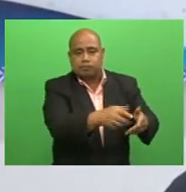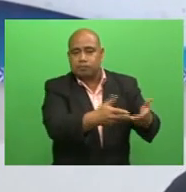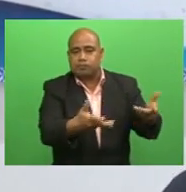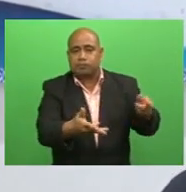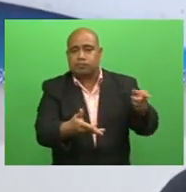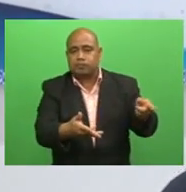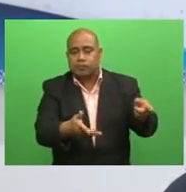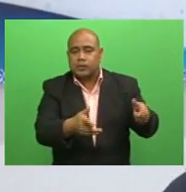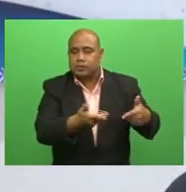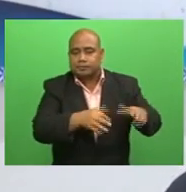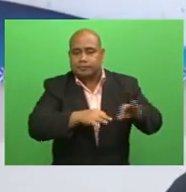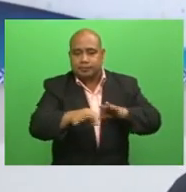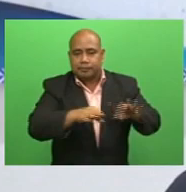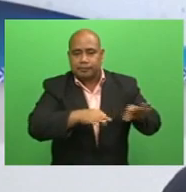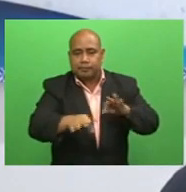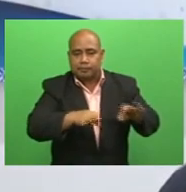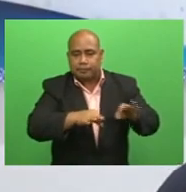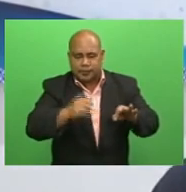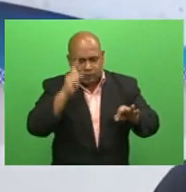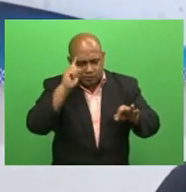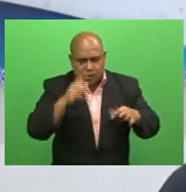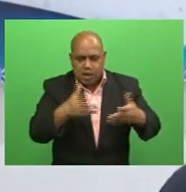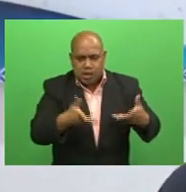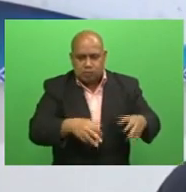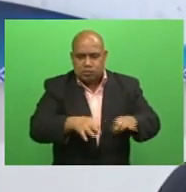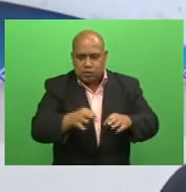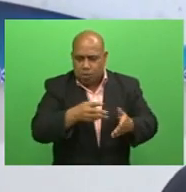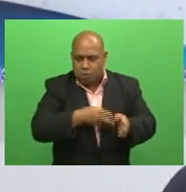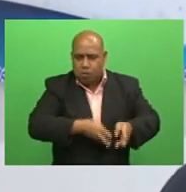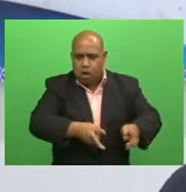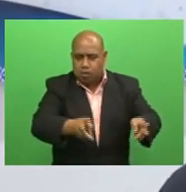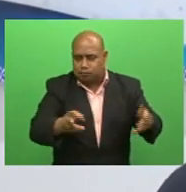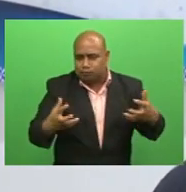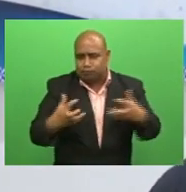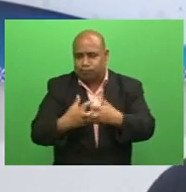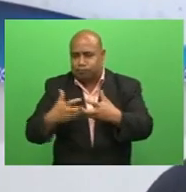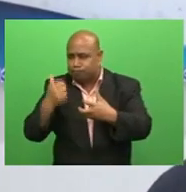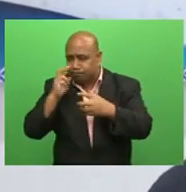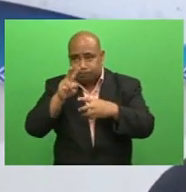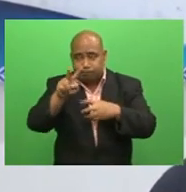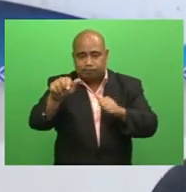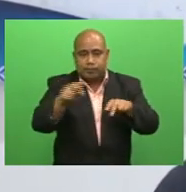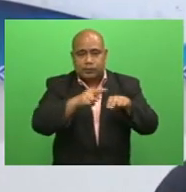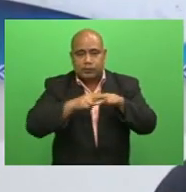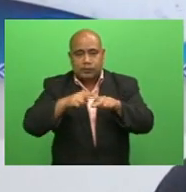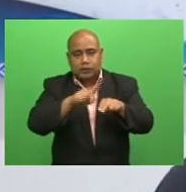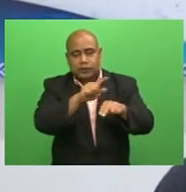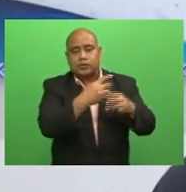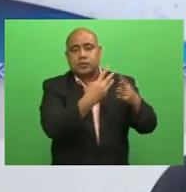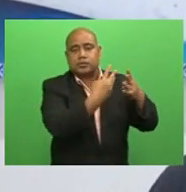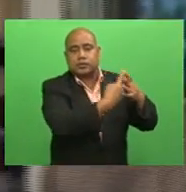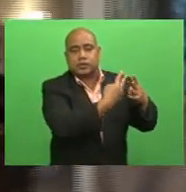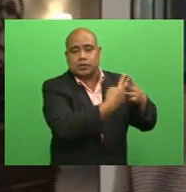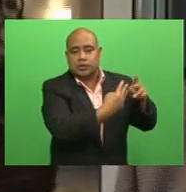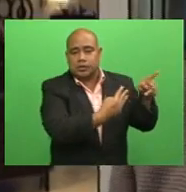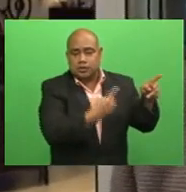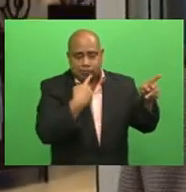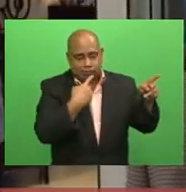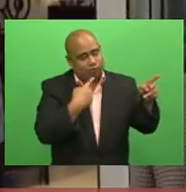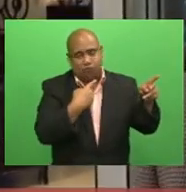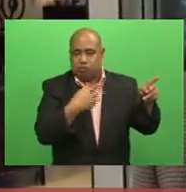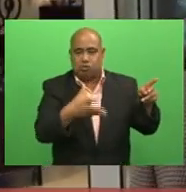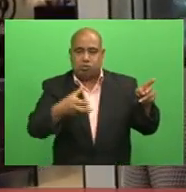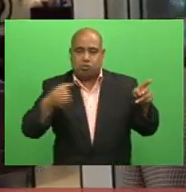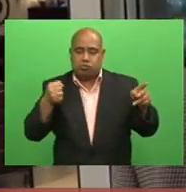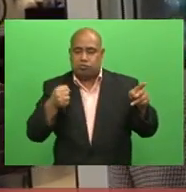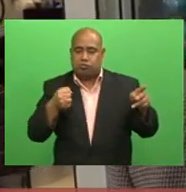to comply with the constitution. So as it is, the Social Democratic Liberal Party is still under suspension. So SEDELPA party